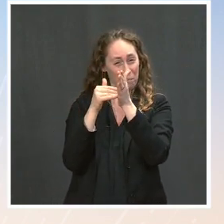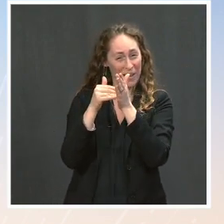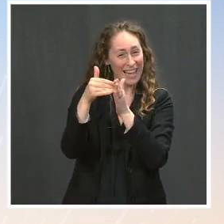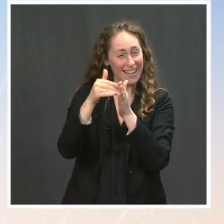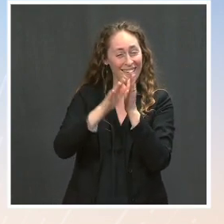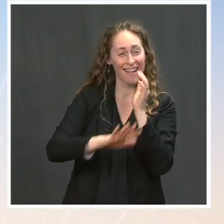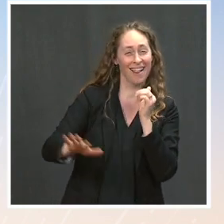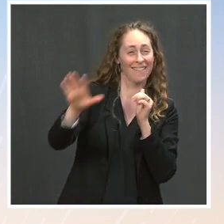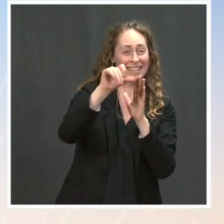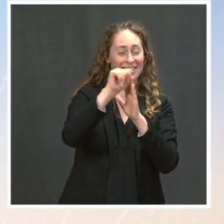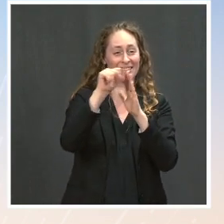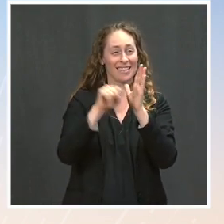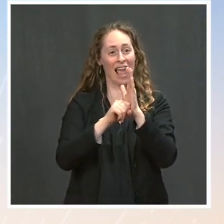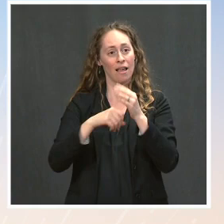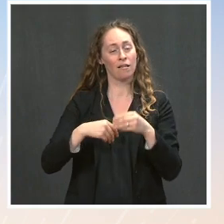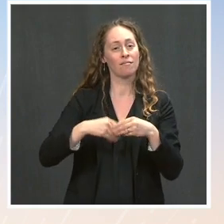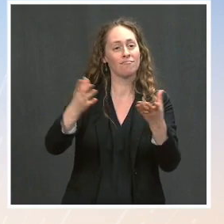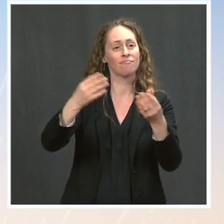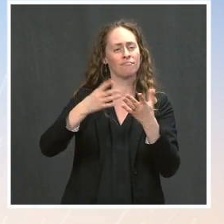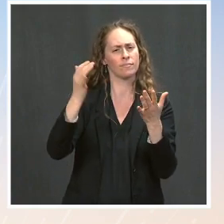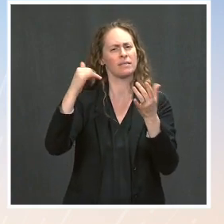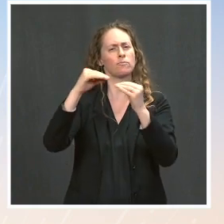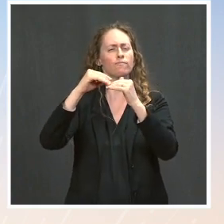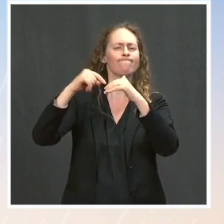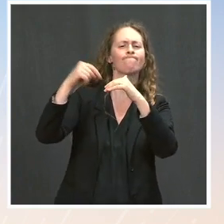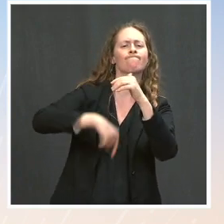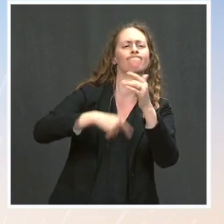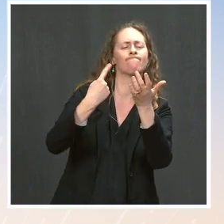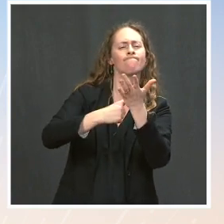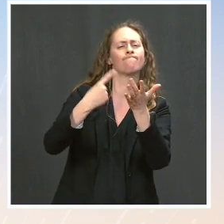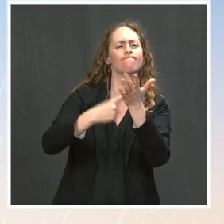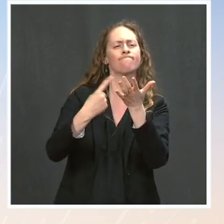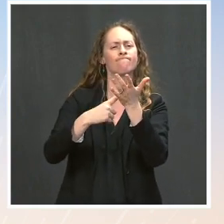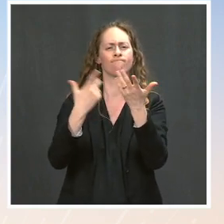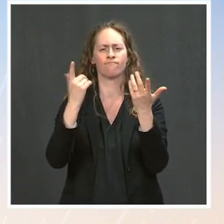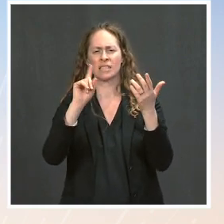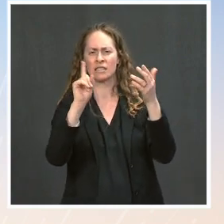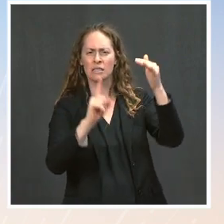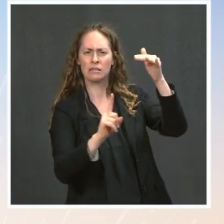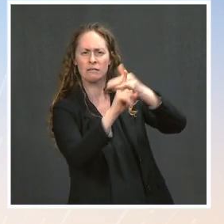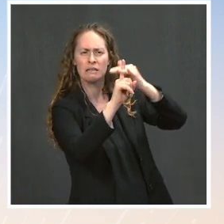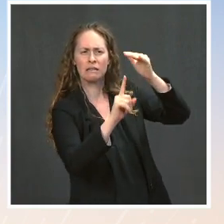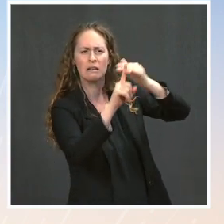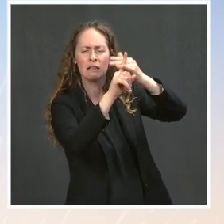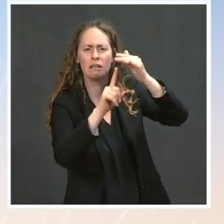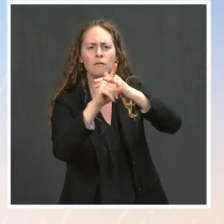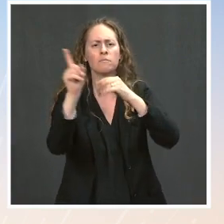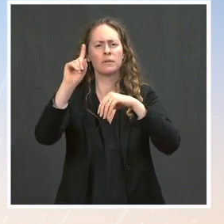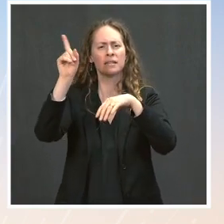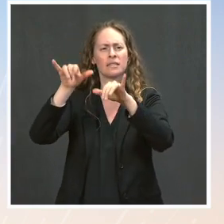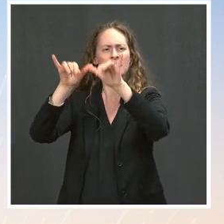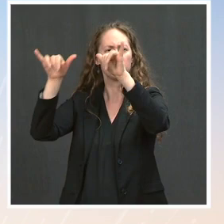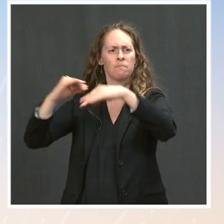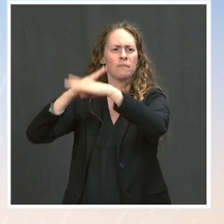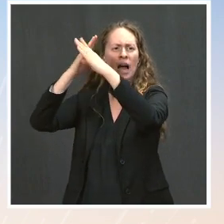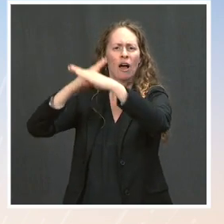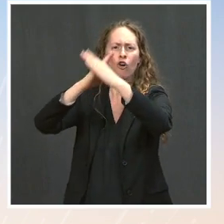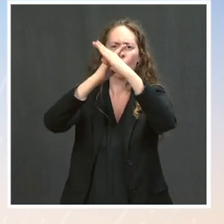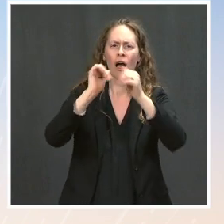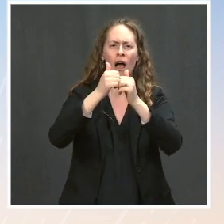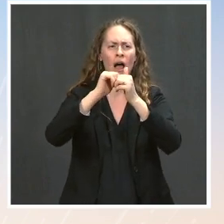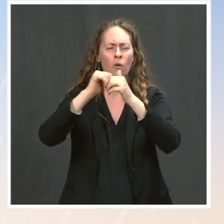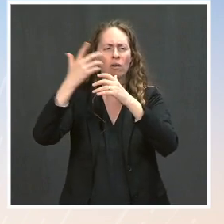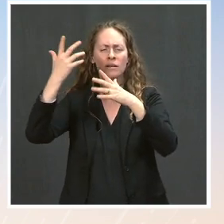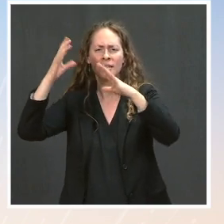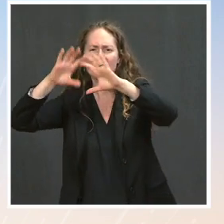opportunity to have an engagement, have a discussion about where there are challenges in the system, how to better operationalize, better communicate,